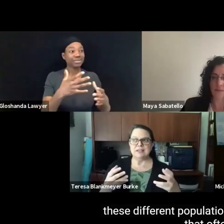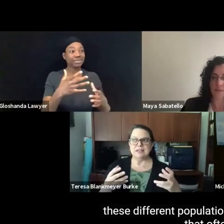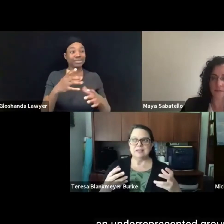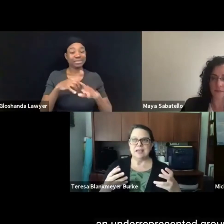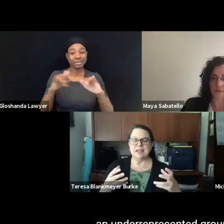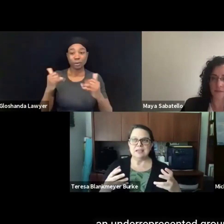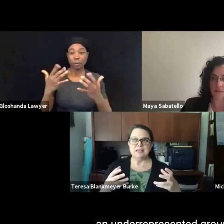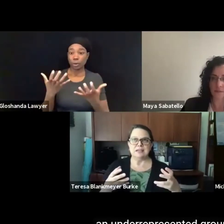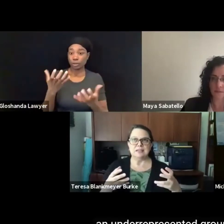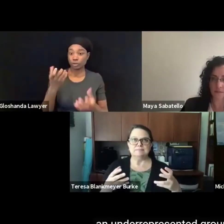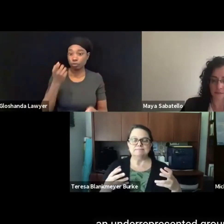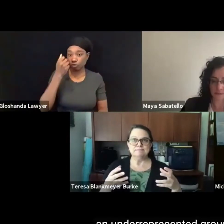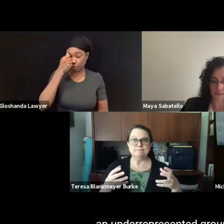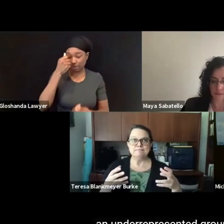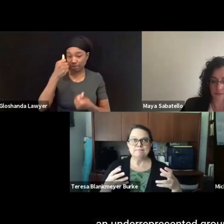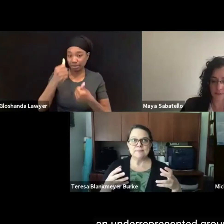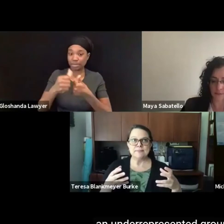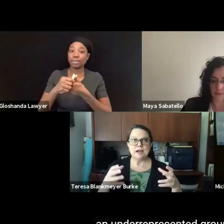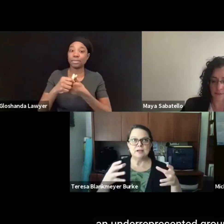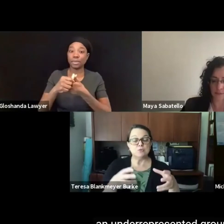often in a